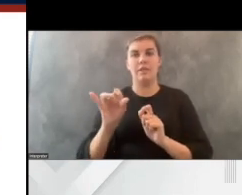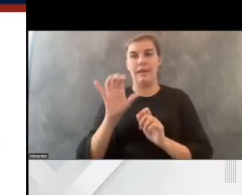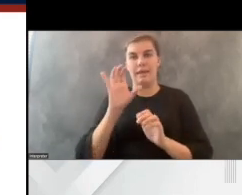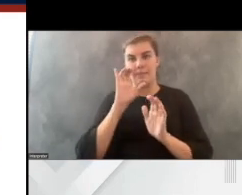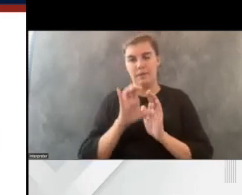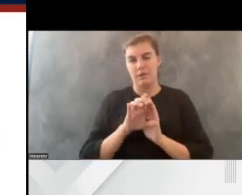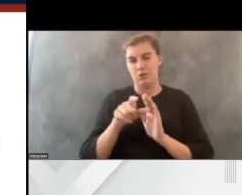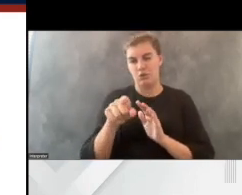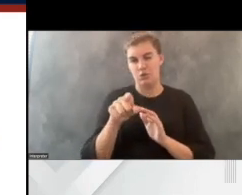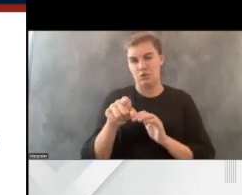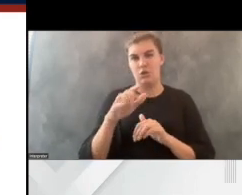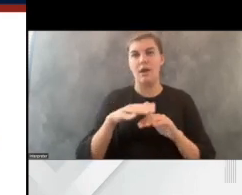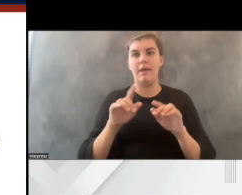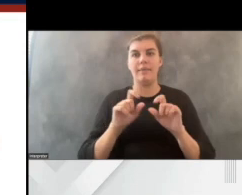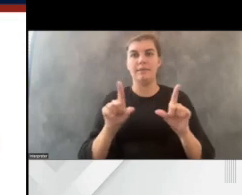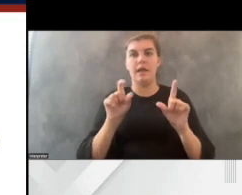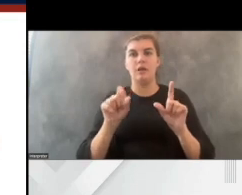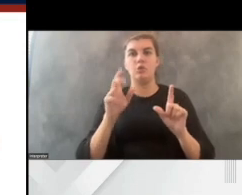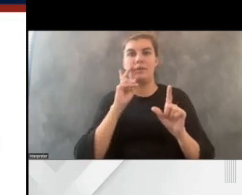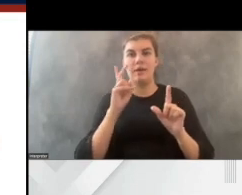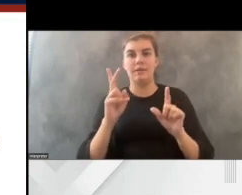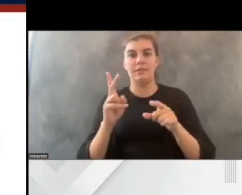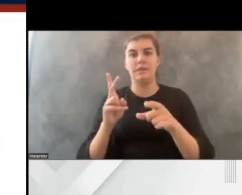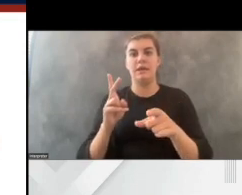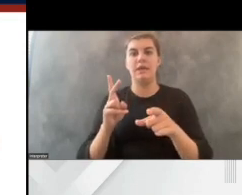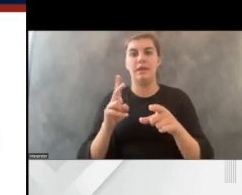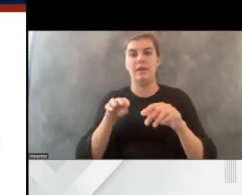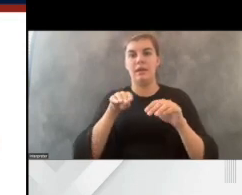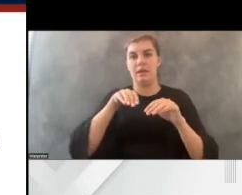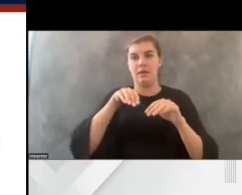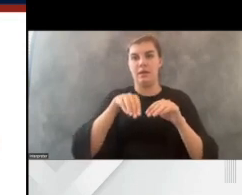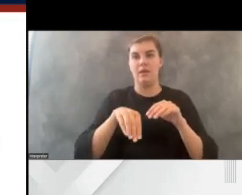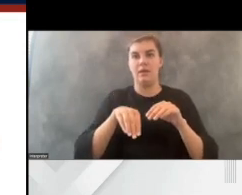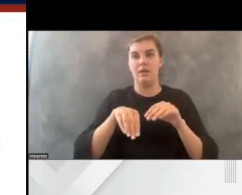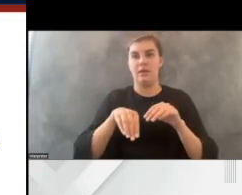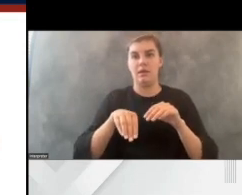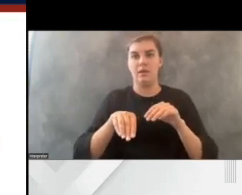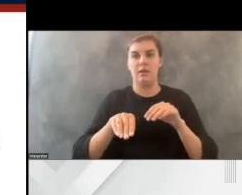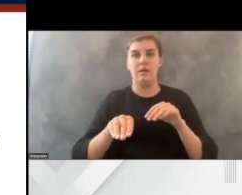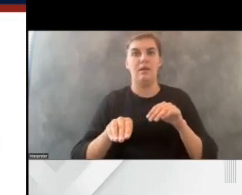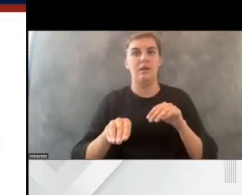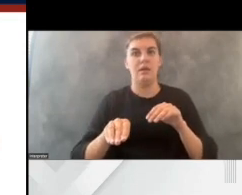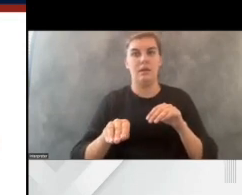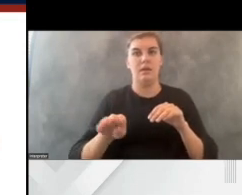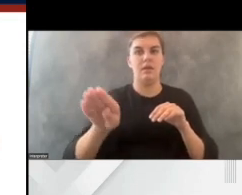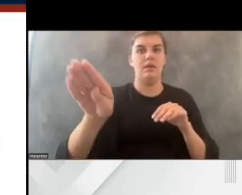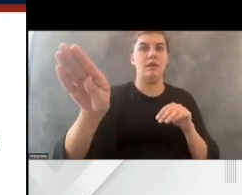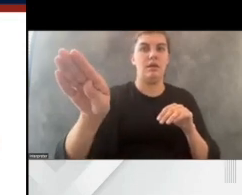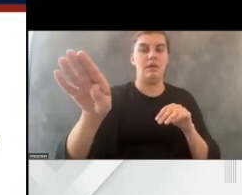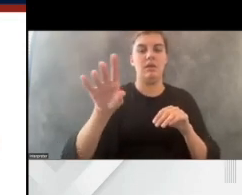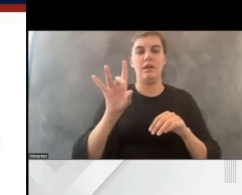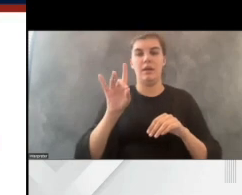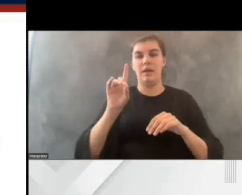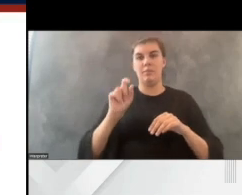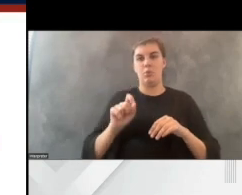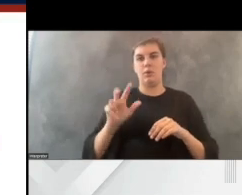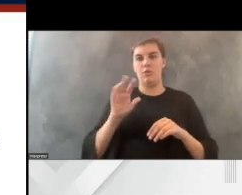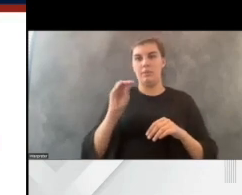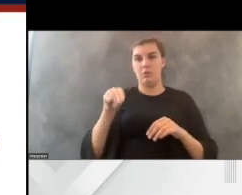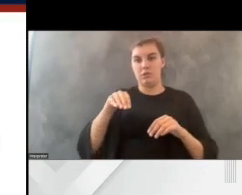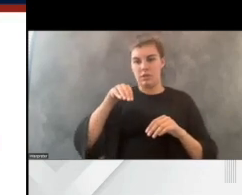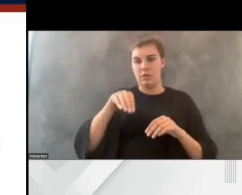slide, a landing is required. The landing must be 48 inches by 48 inches unless it's at a shared